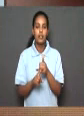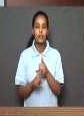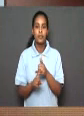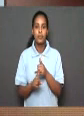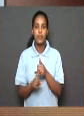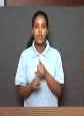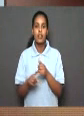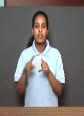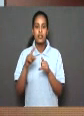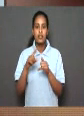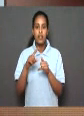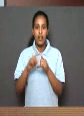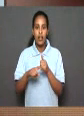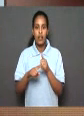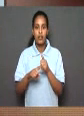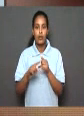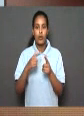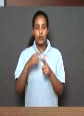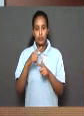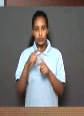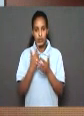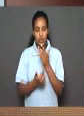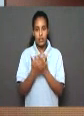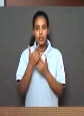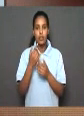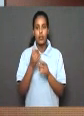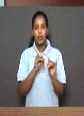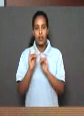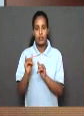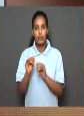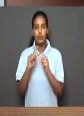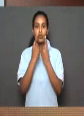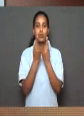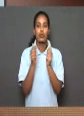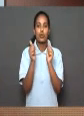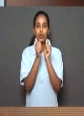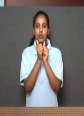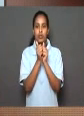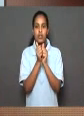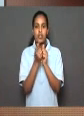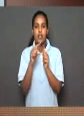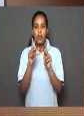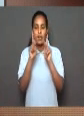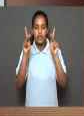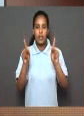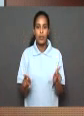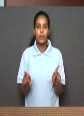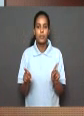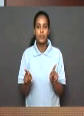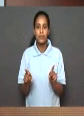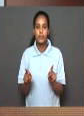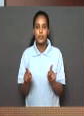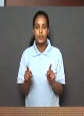Finally, the last trend we are going to discuss with regard to groups within the periodic